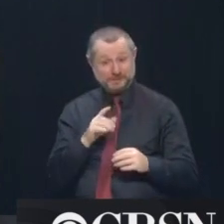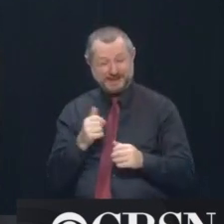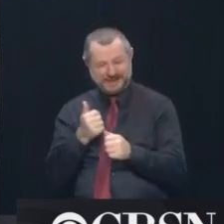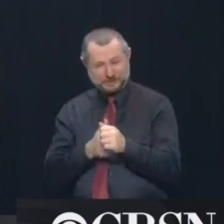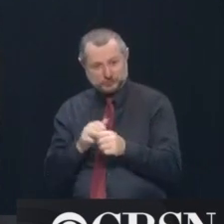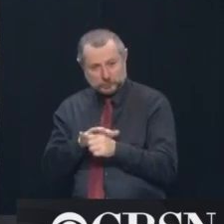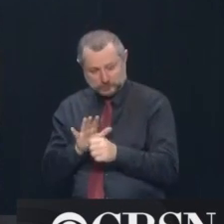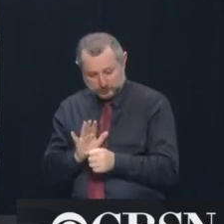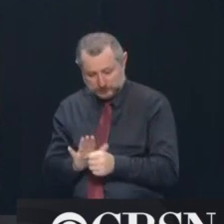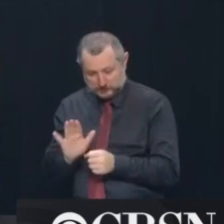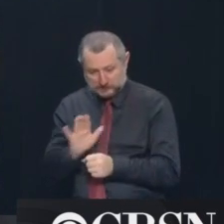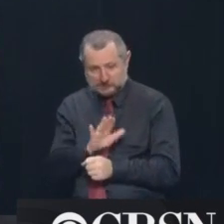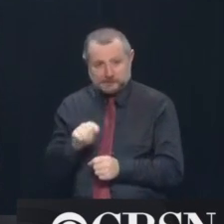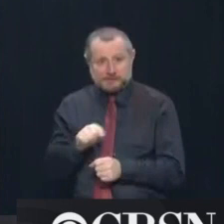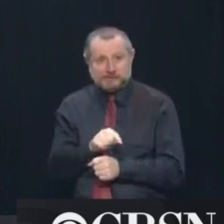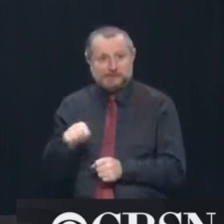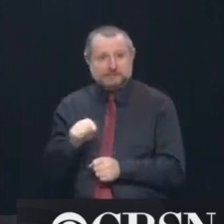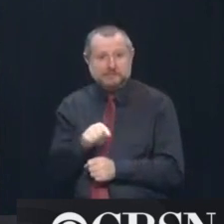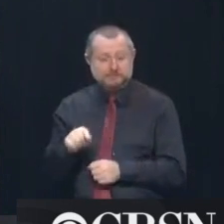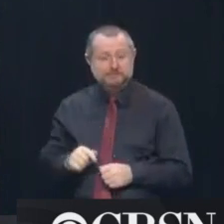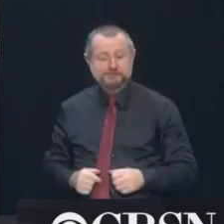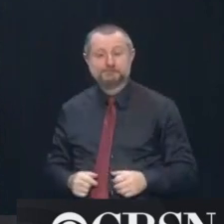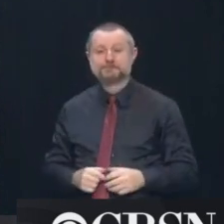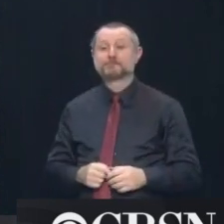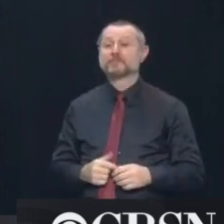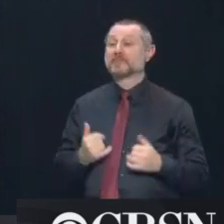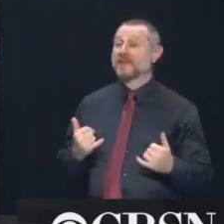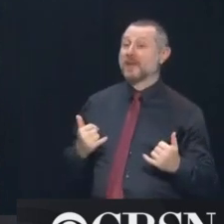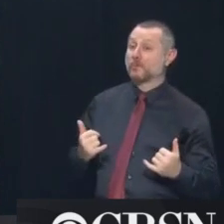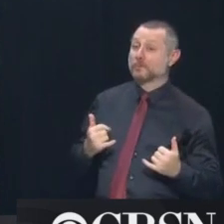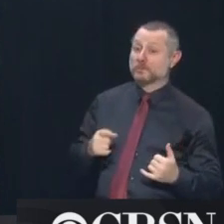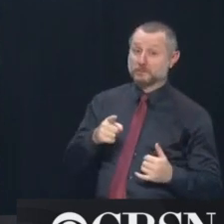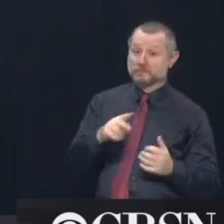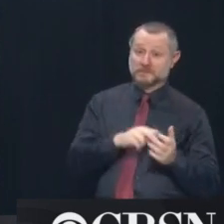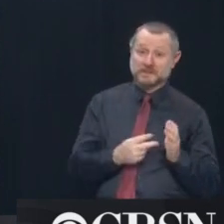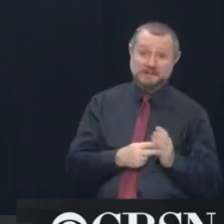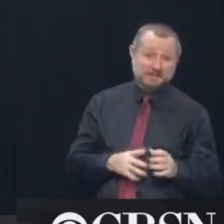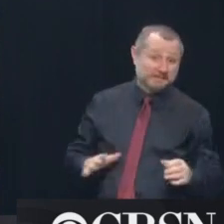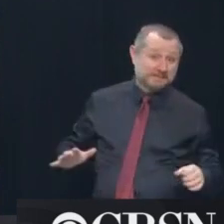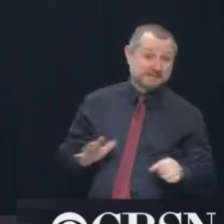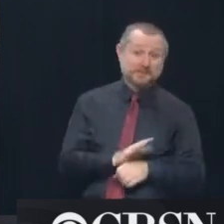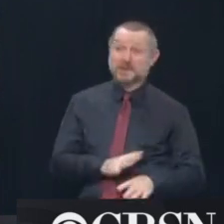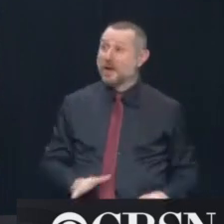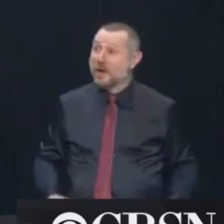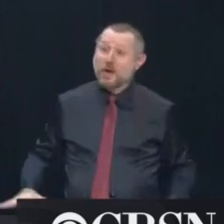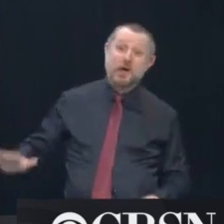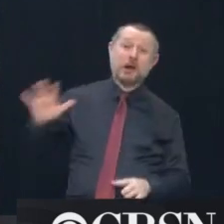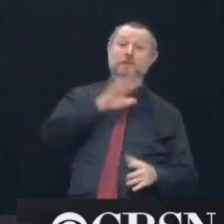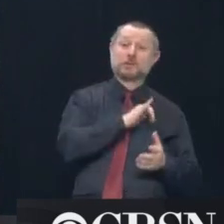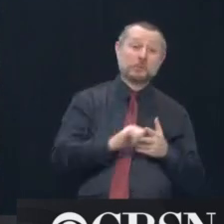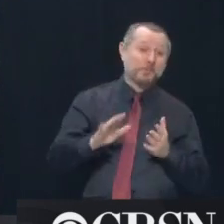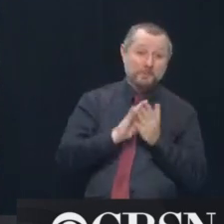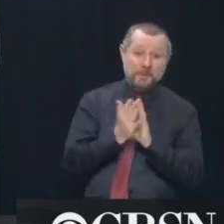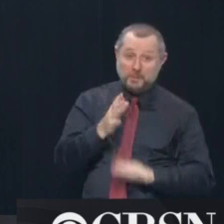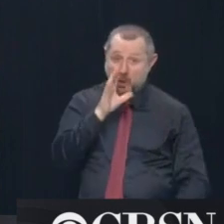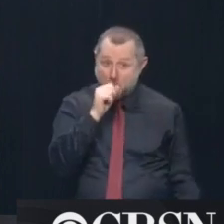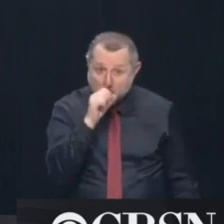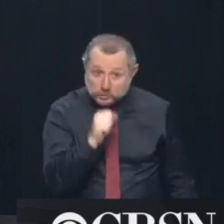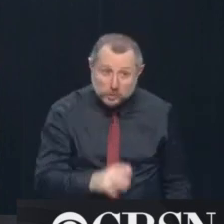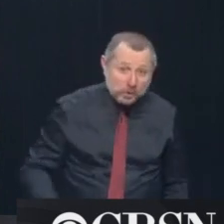For an entire city to become an orange zone all those